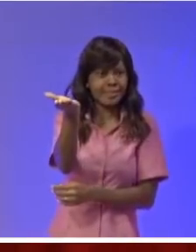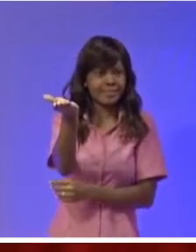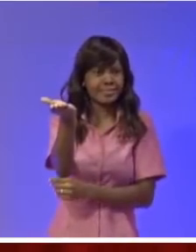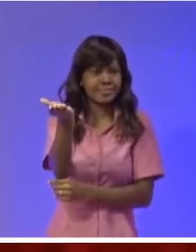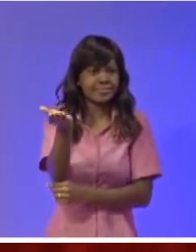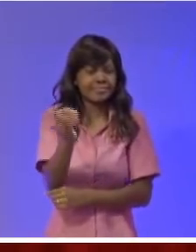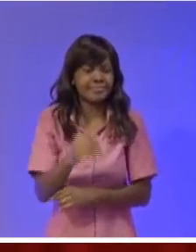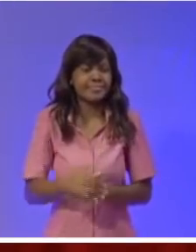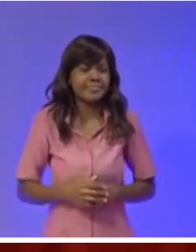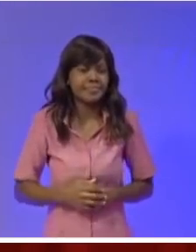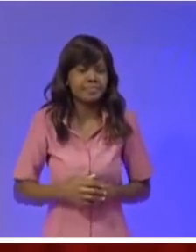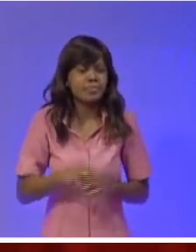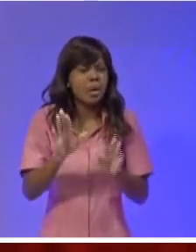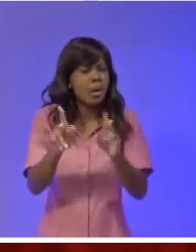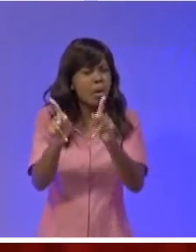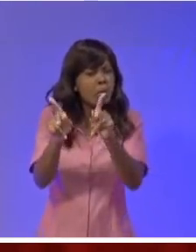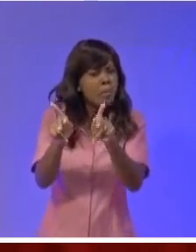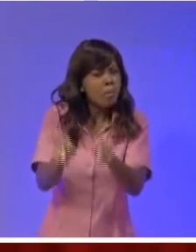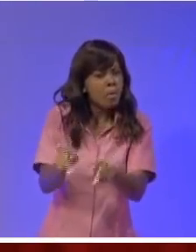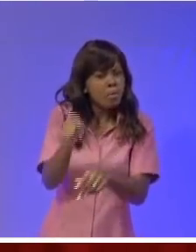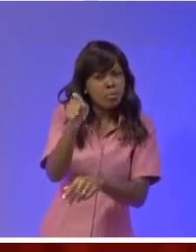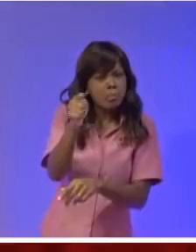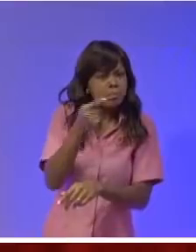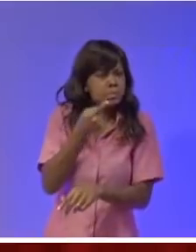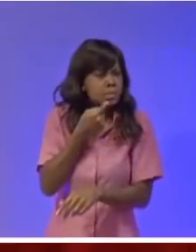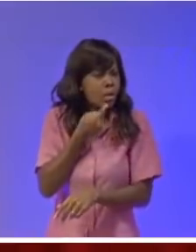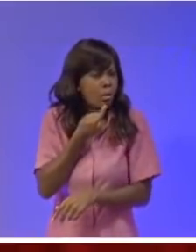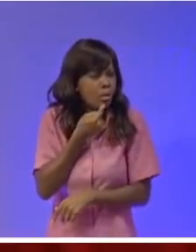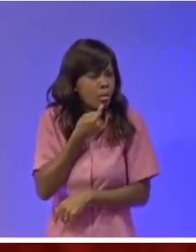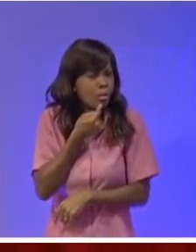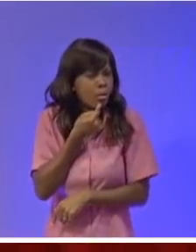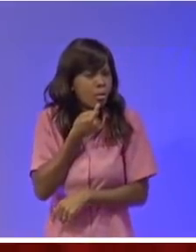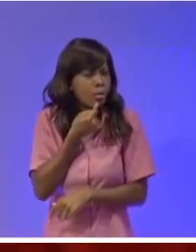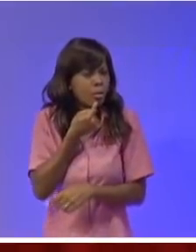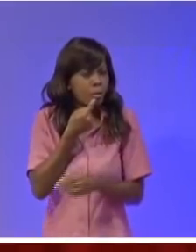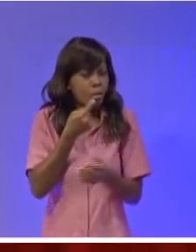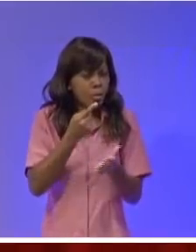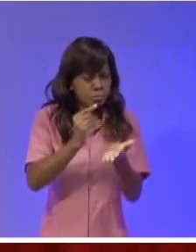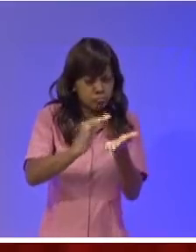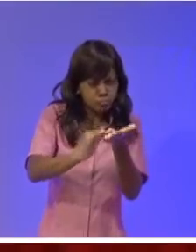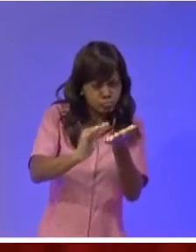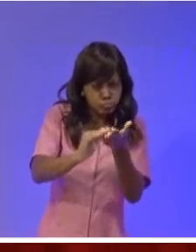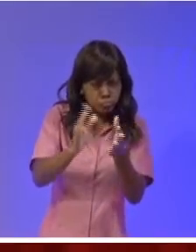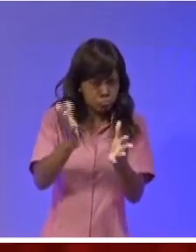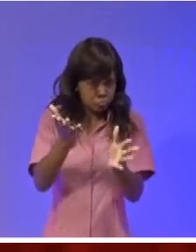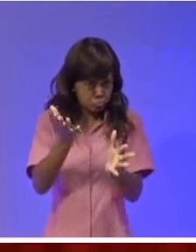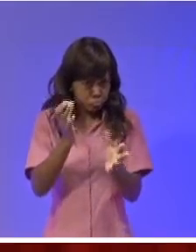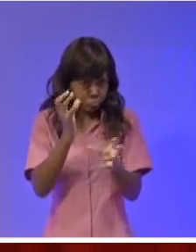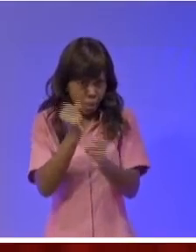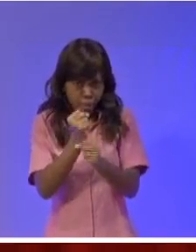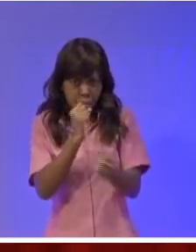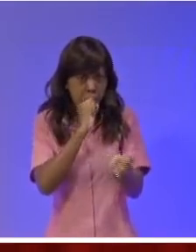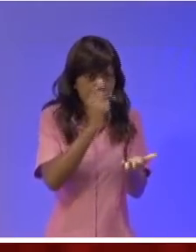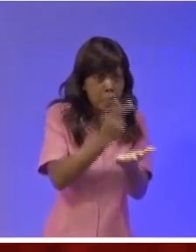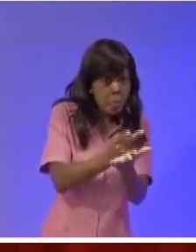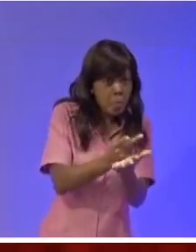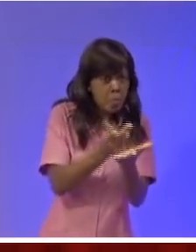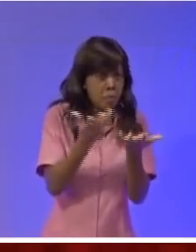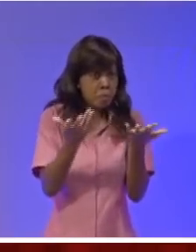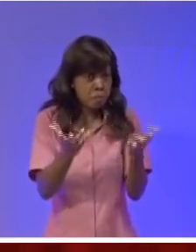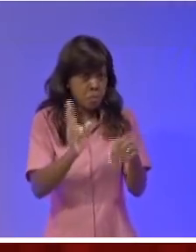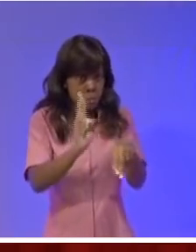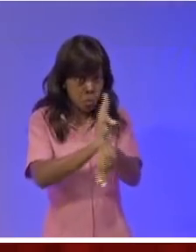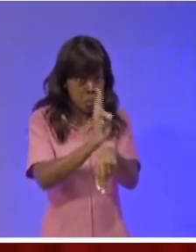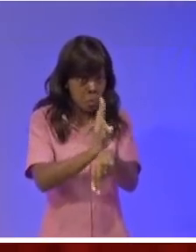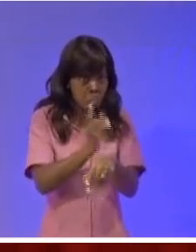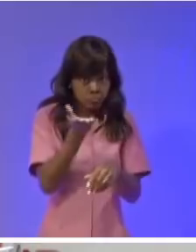vessel as a restaurant and as a safe zone. So I'd like to know what was your response to that request and if you did give permission for the event. Thank